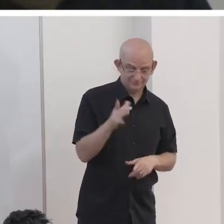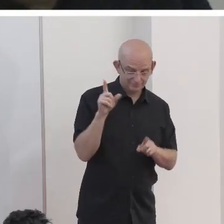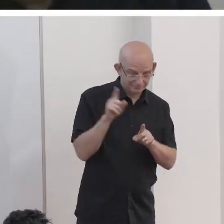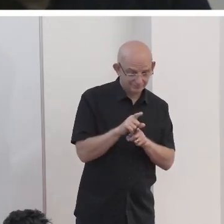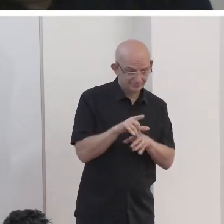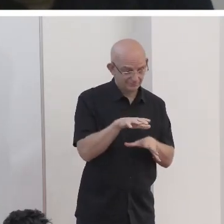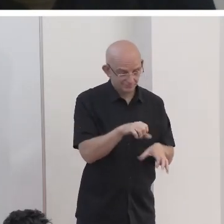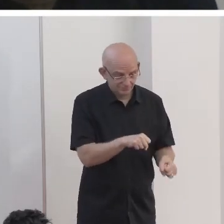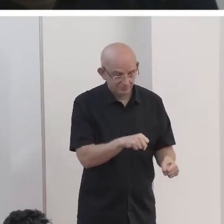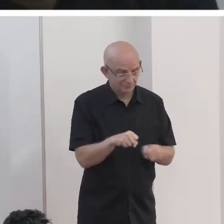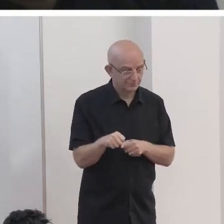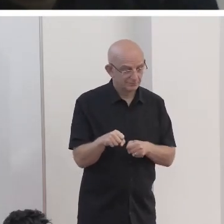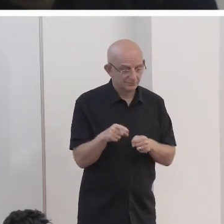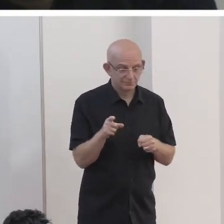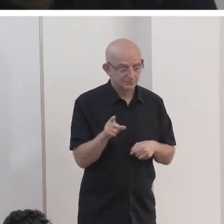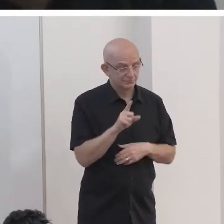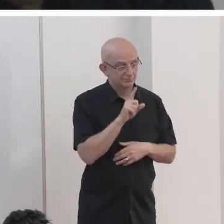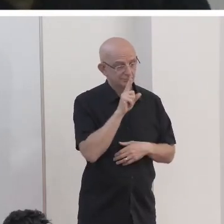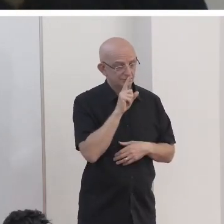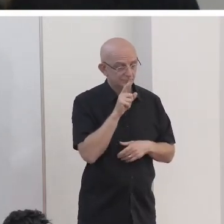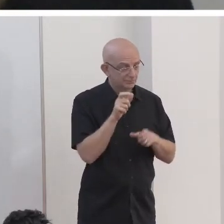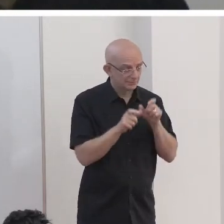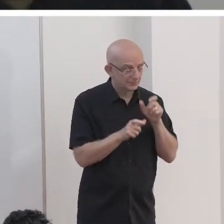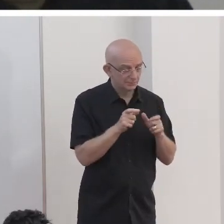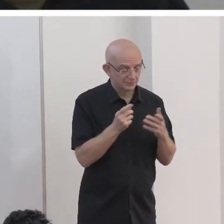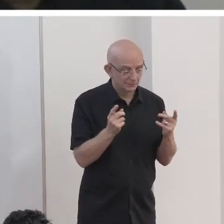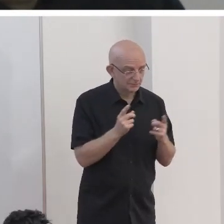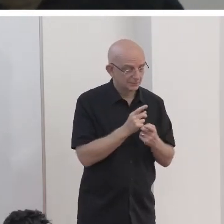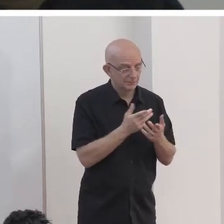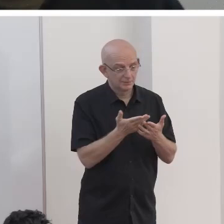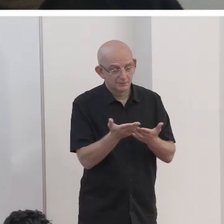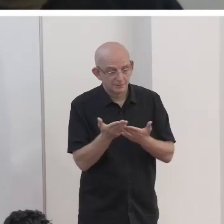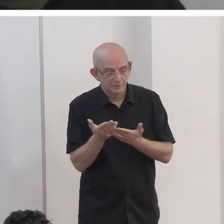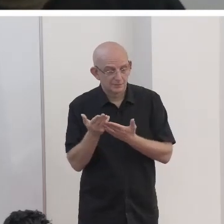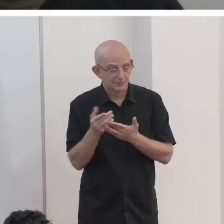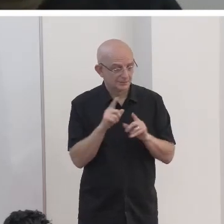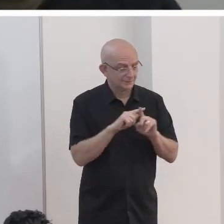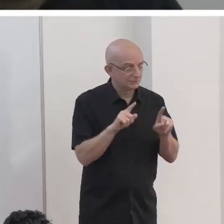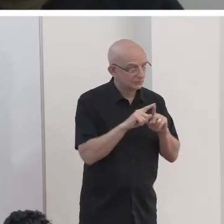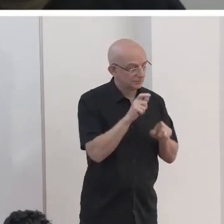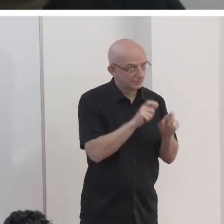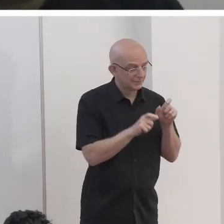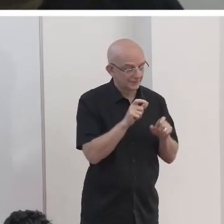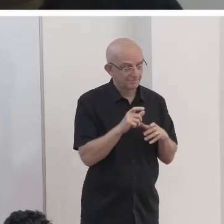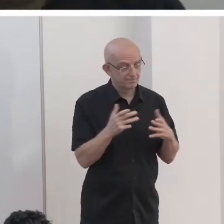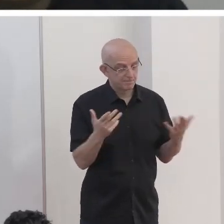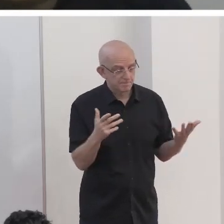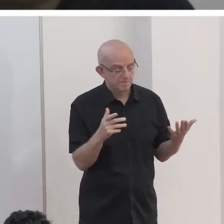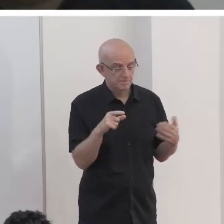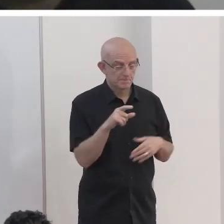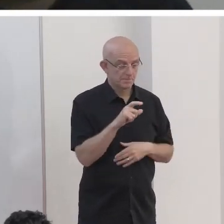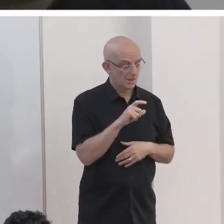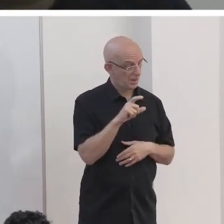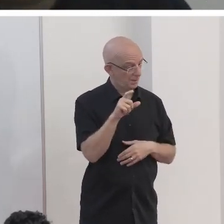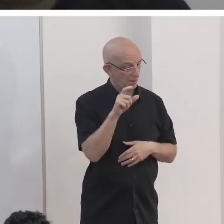though those police are able to see that cases and unable to take any action against